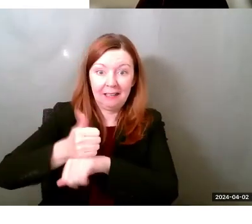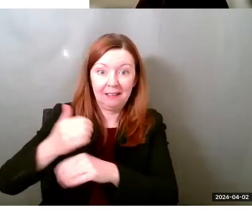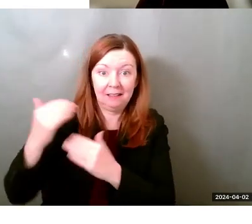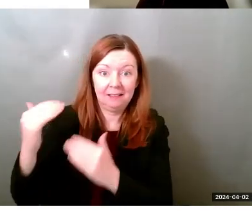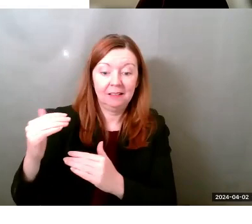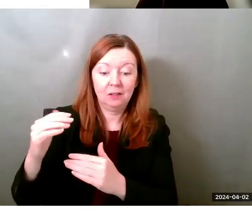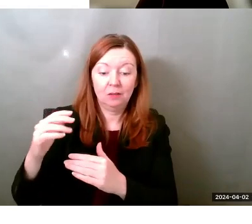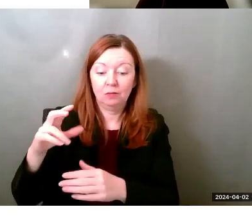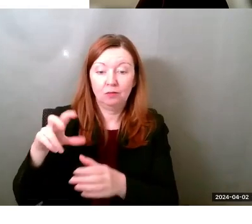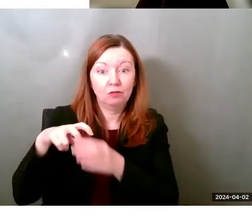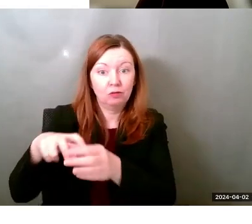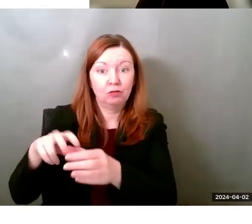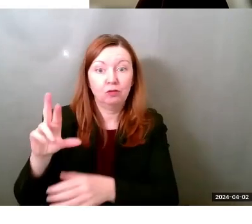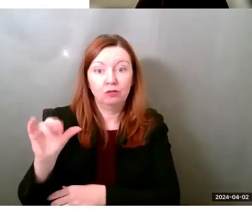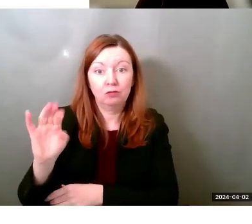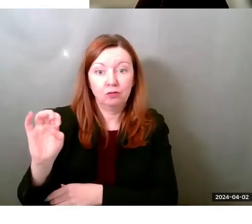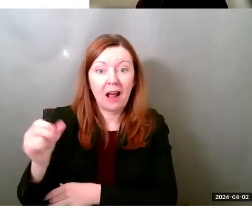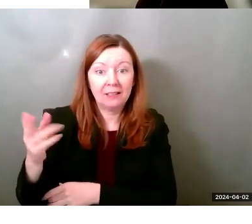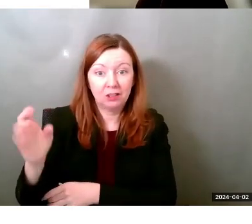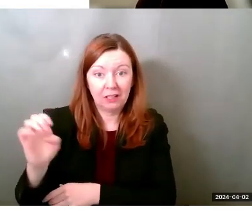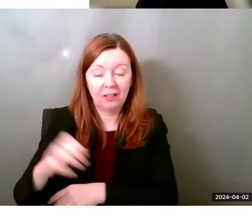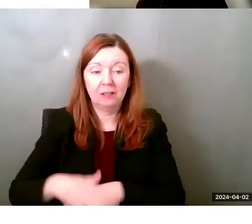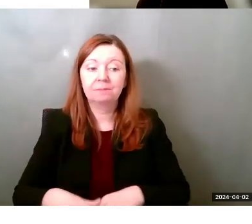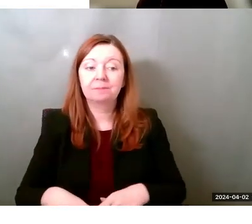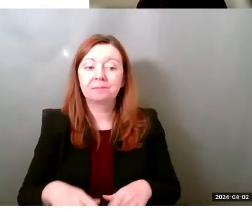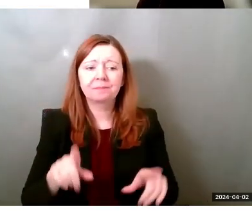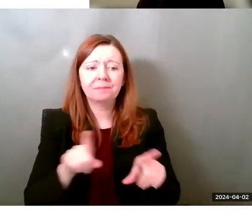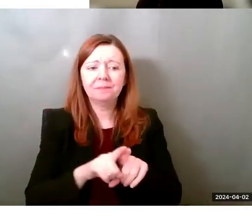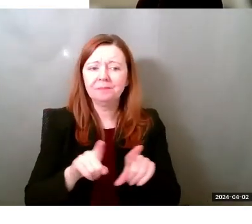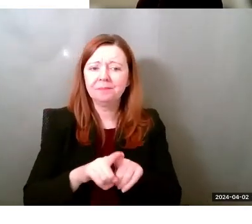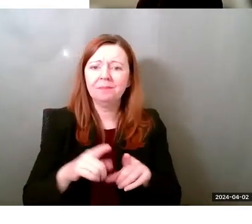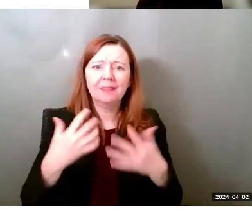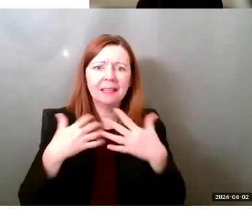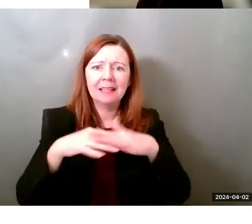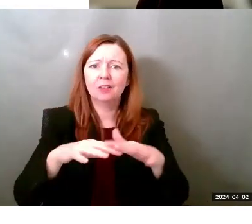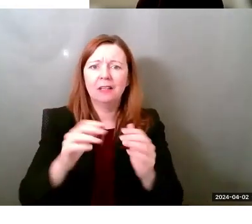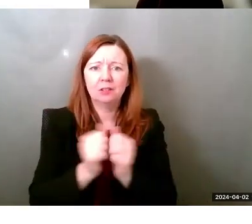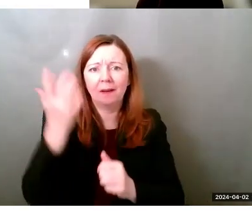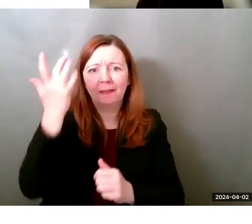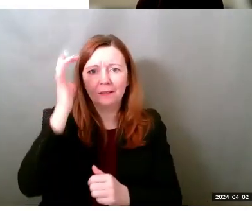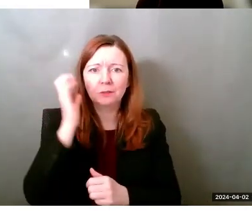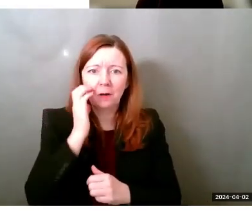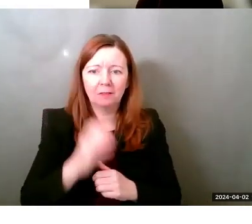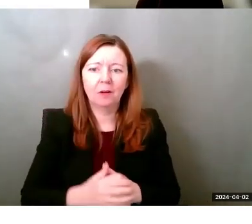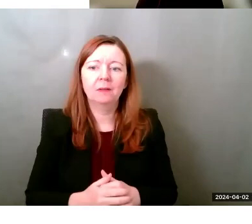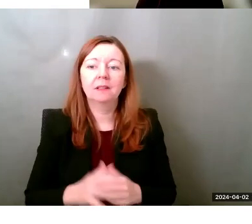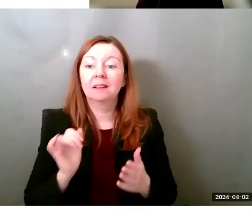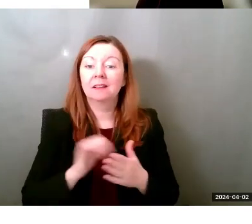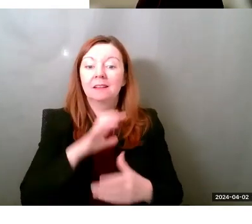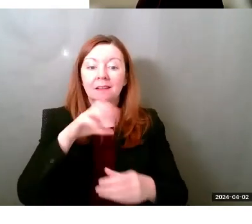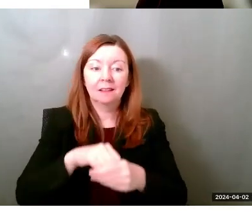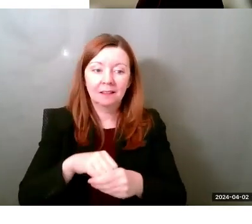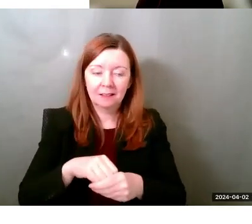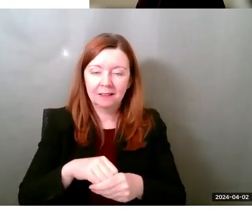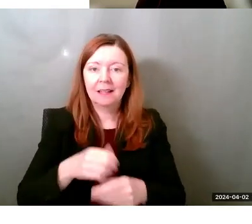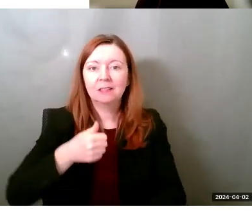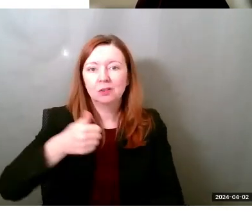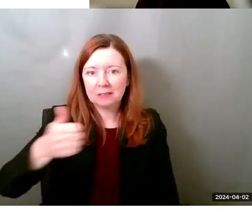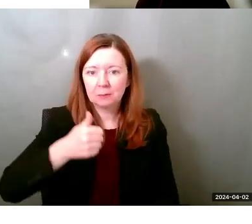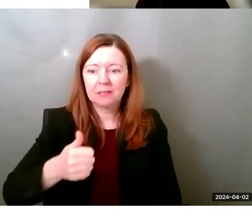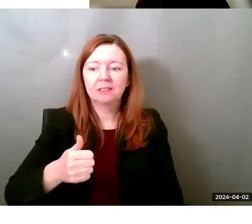Waze integration. So again, this is just a snapshot of efforts that will be contained in this transportation event management